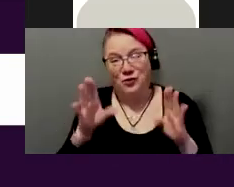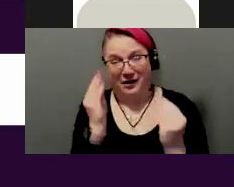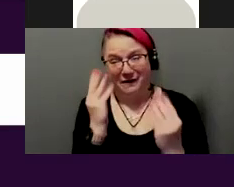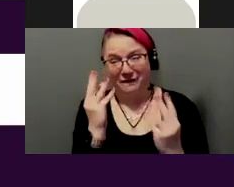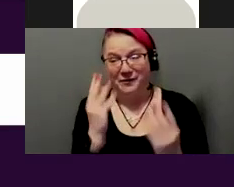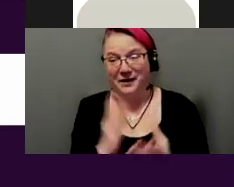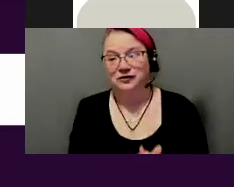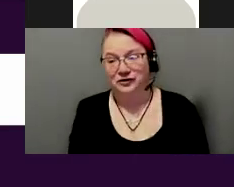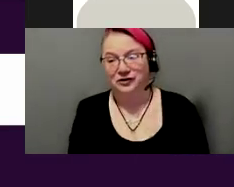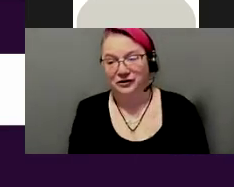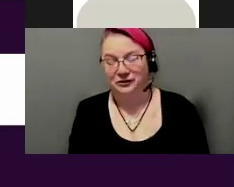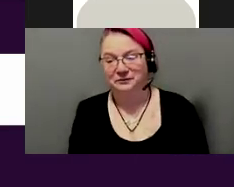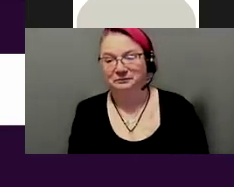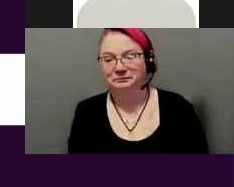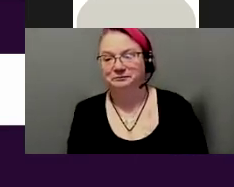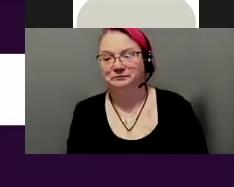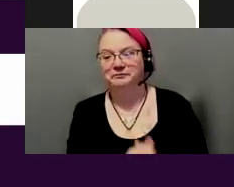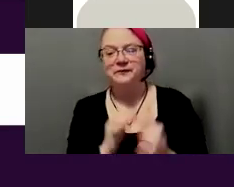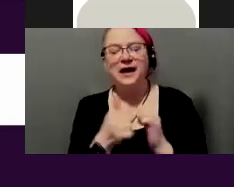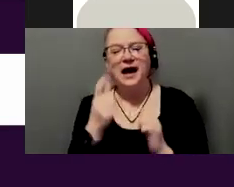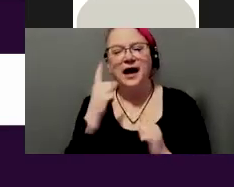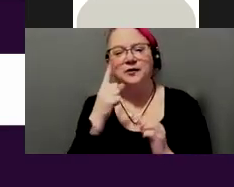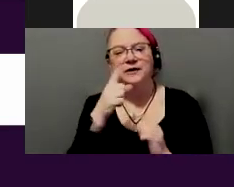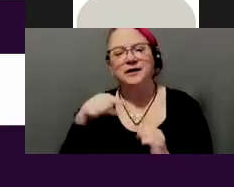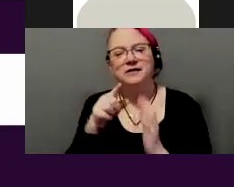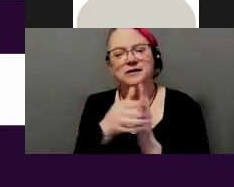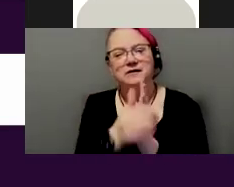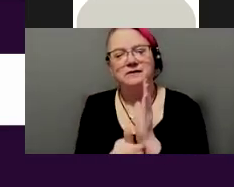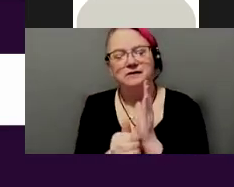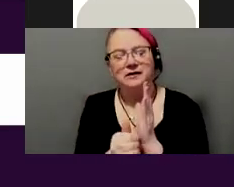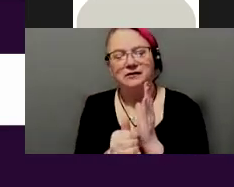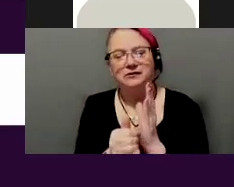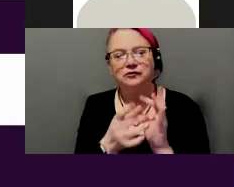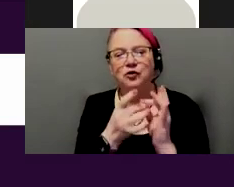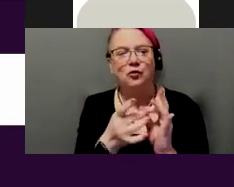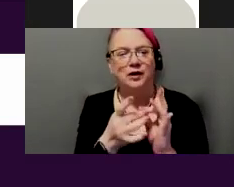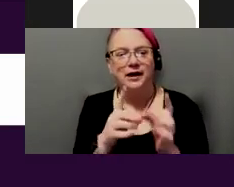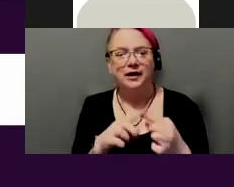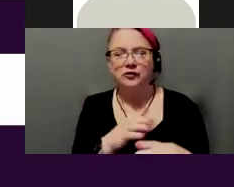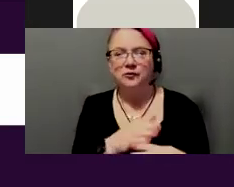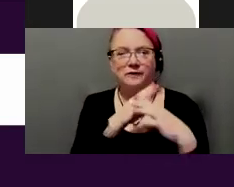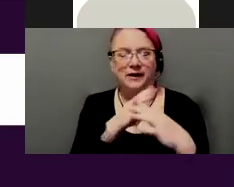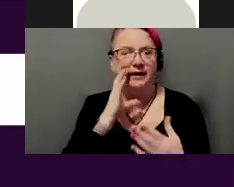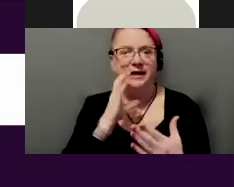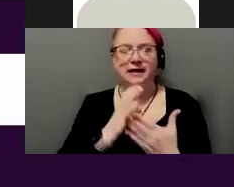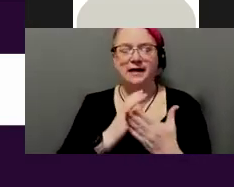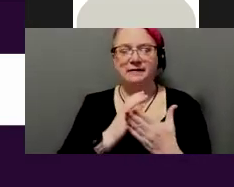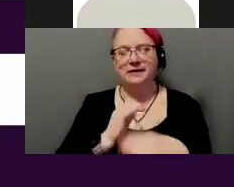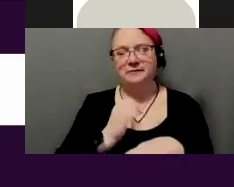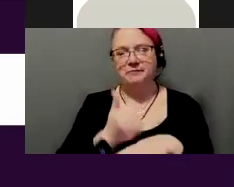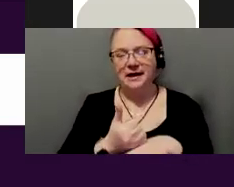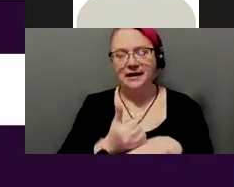How do you think that these skills relate to preventing image-based sexual abuse and